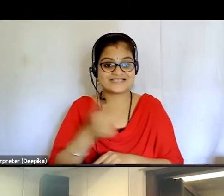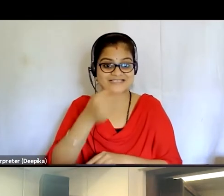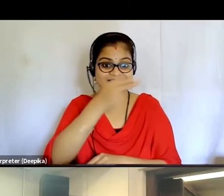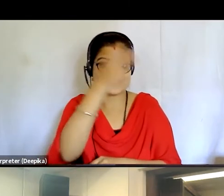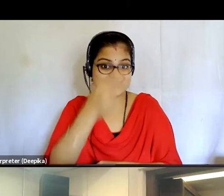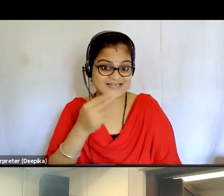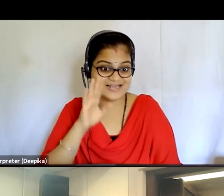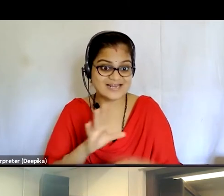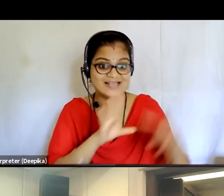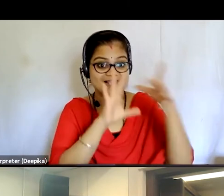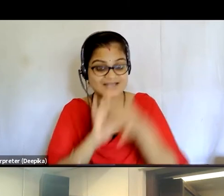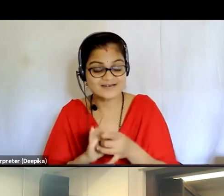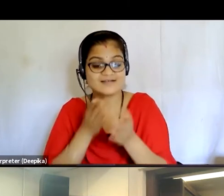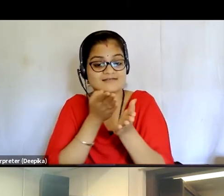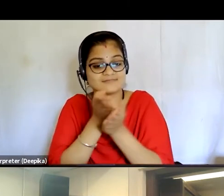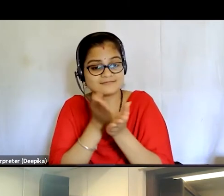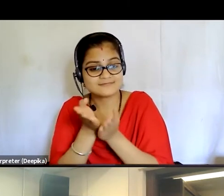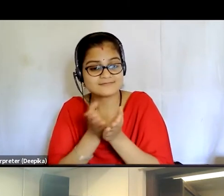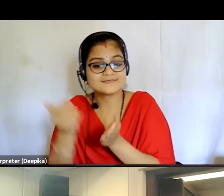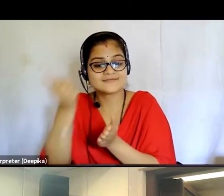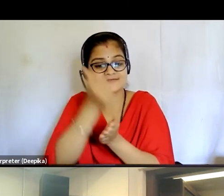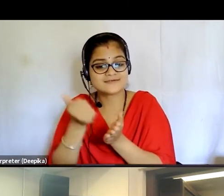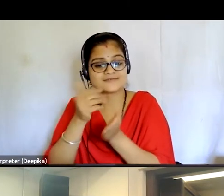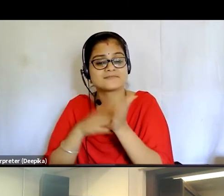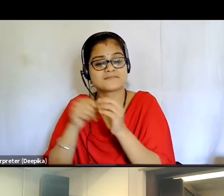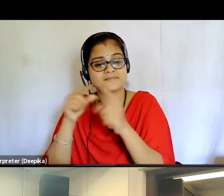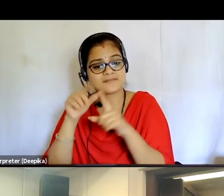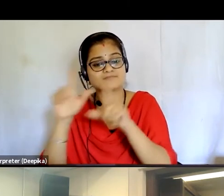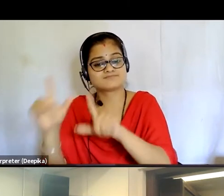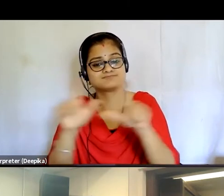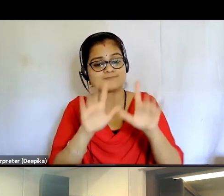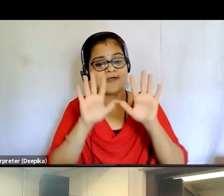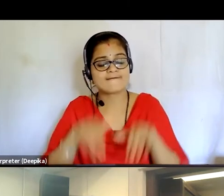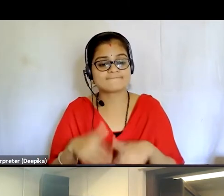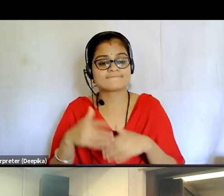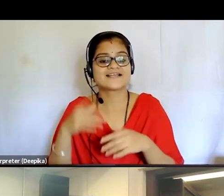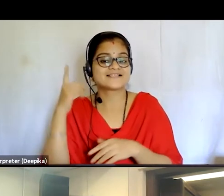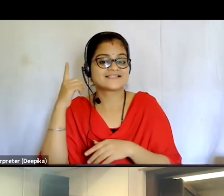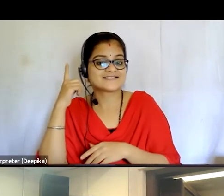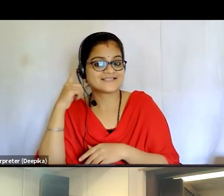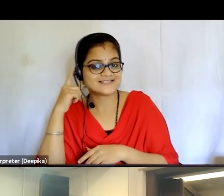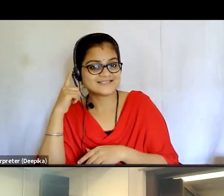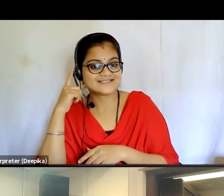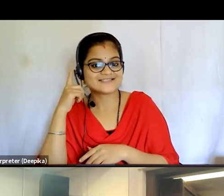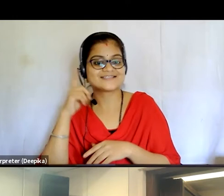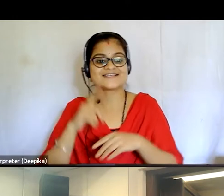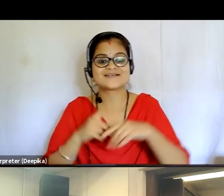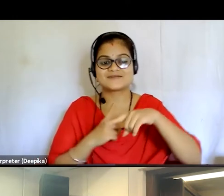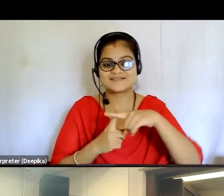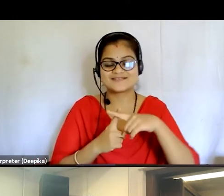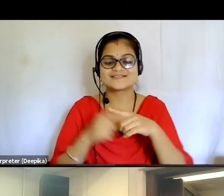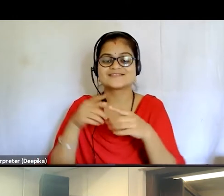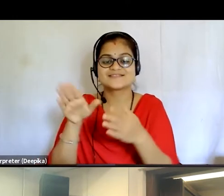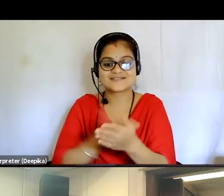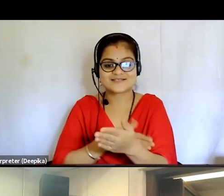represent the six different categories of the MAP collection. Sights and Sounds, the exhibition premieres at the